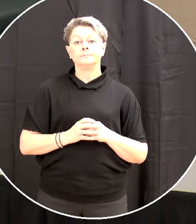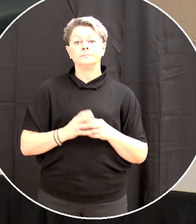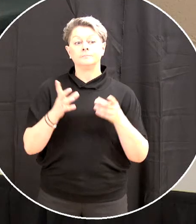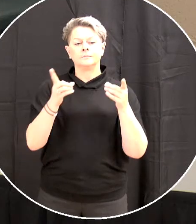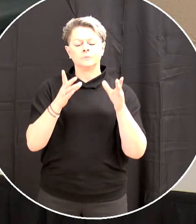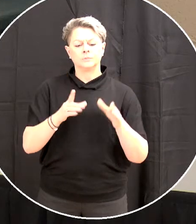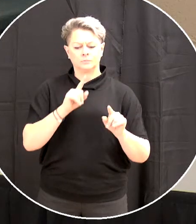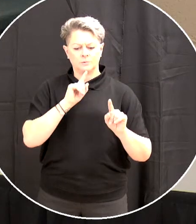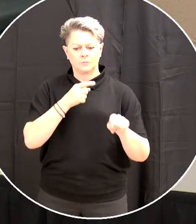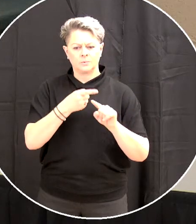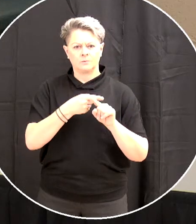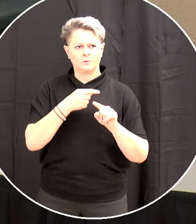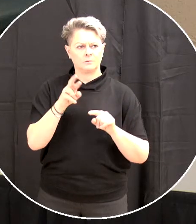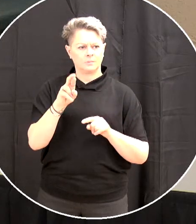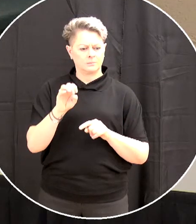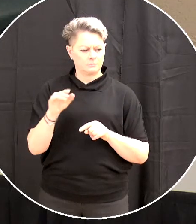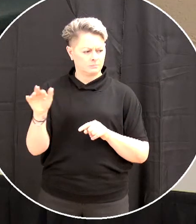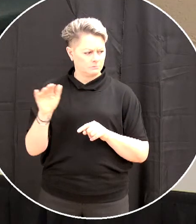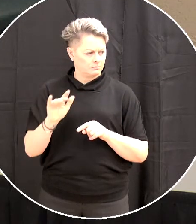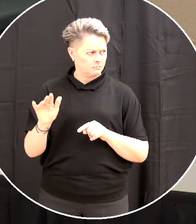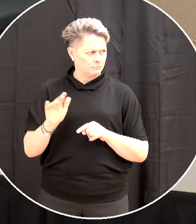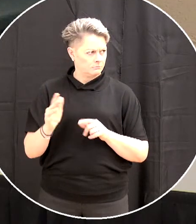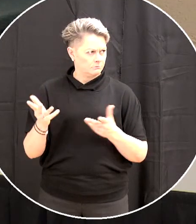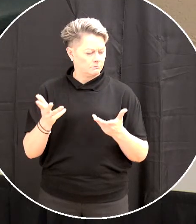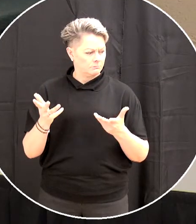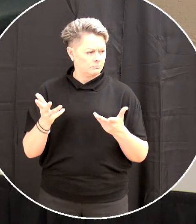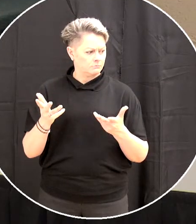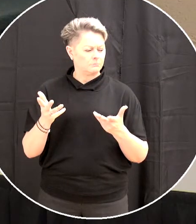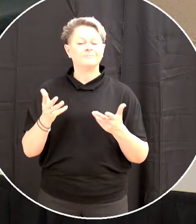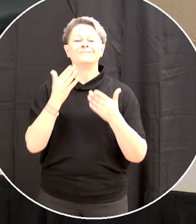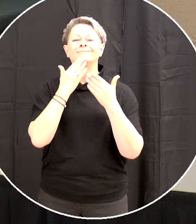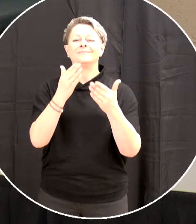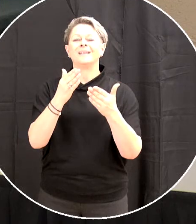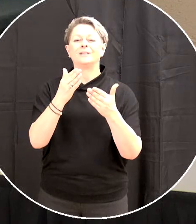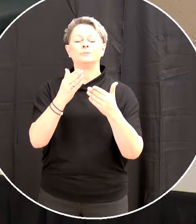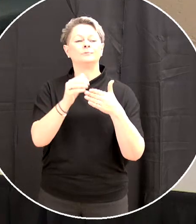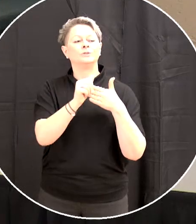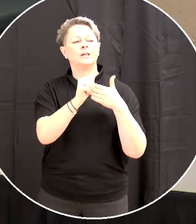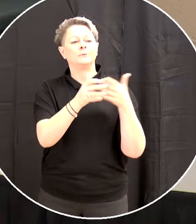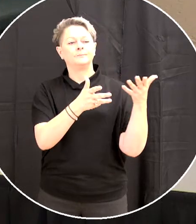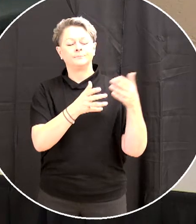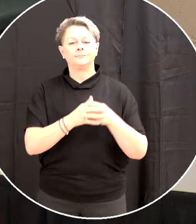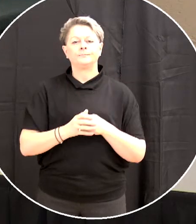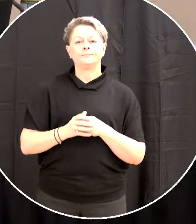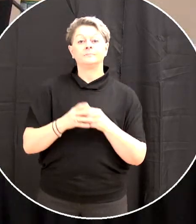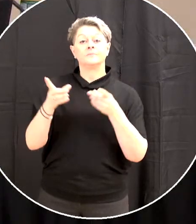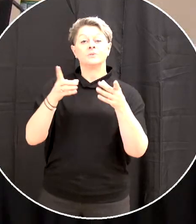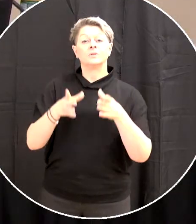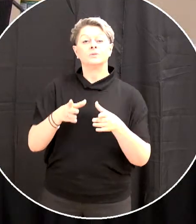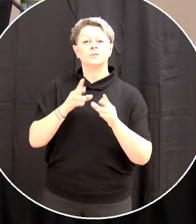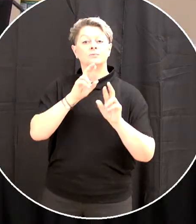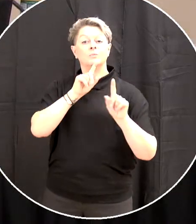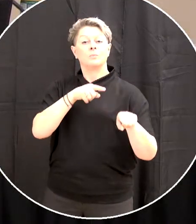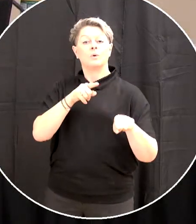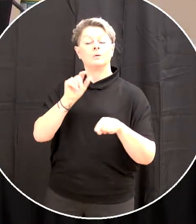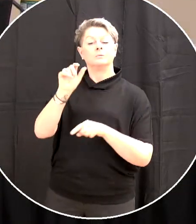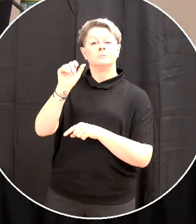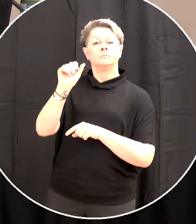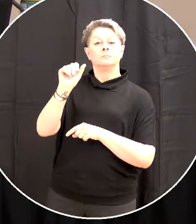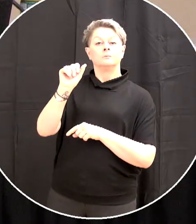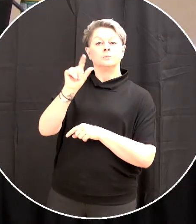report from our CEO and Director Tony. Thank you, Chair. Director's report, April 24th, 2021.